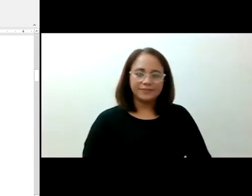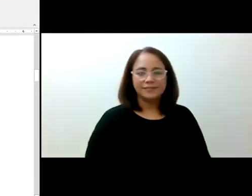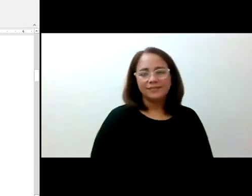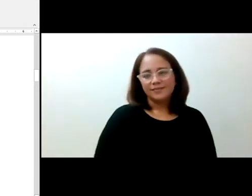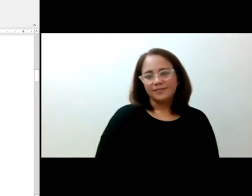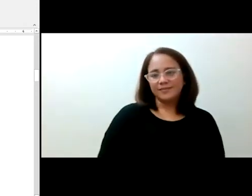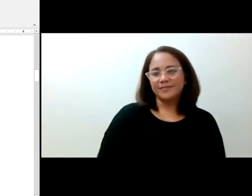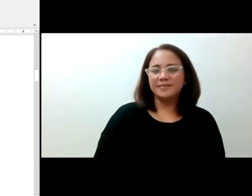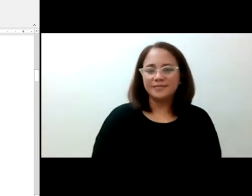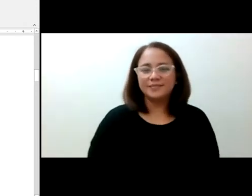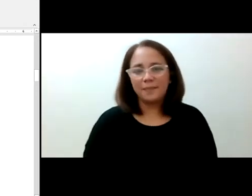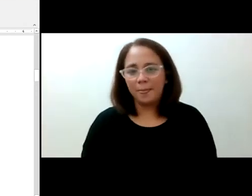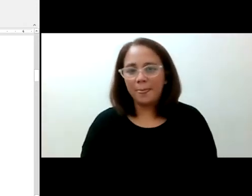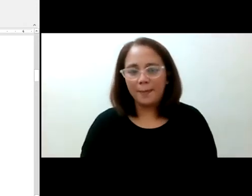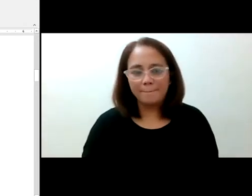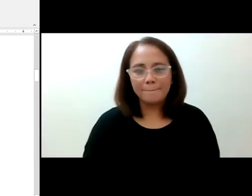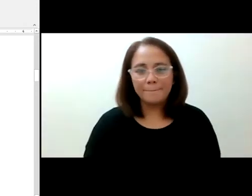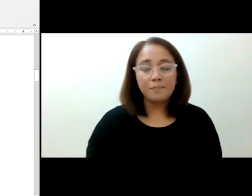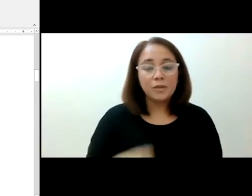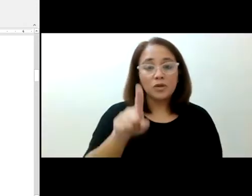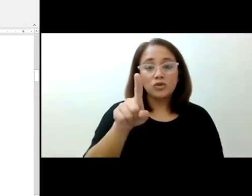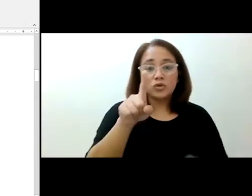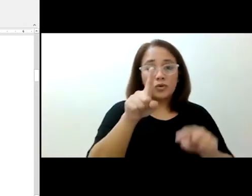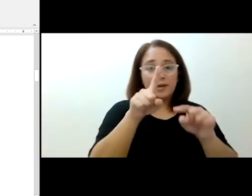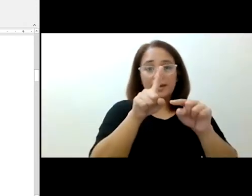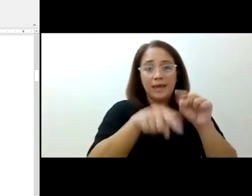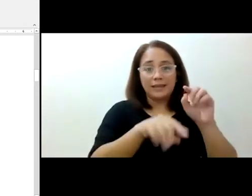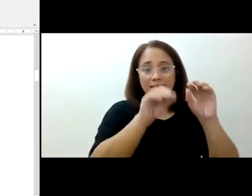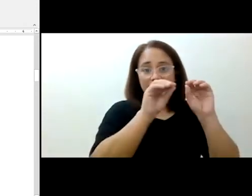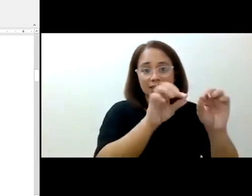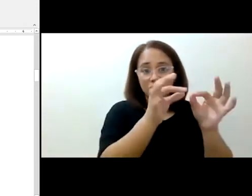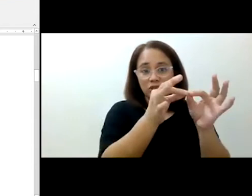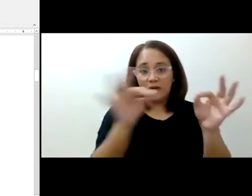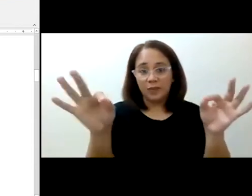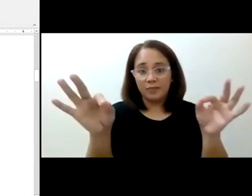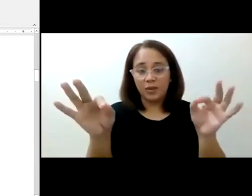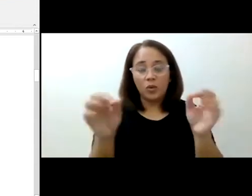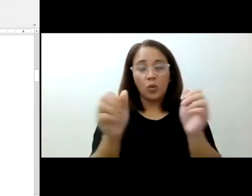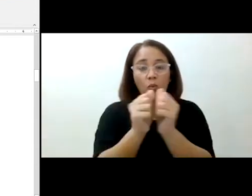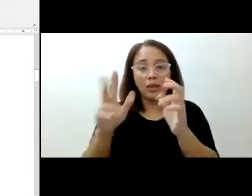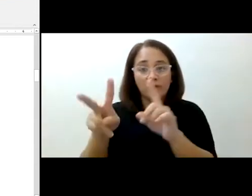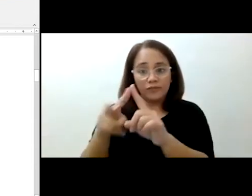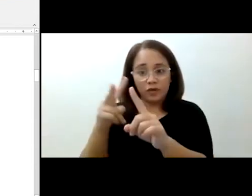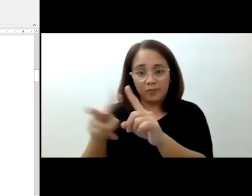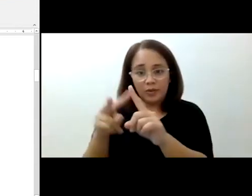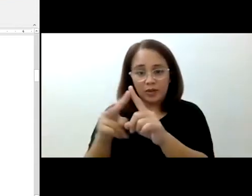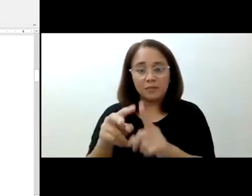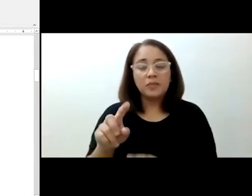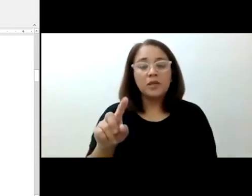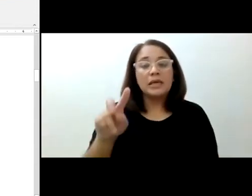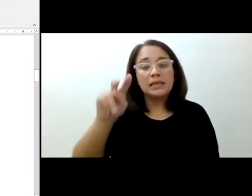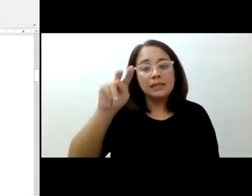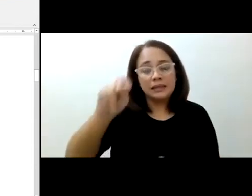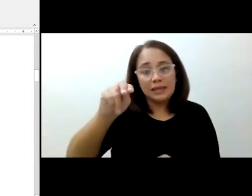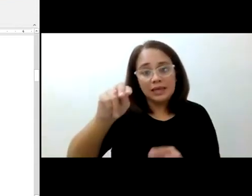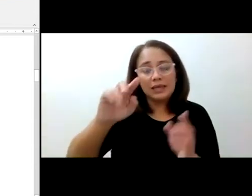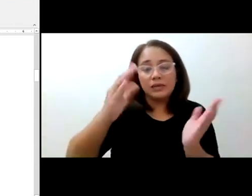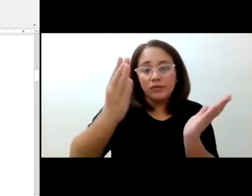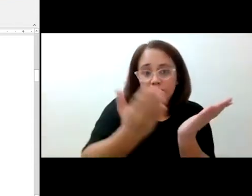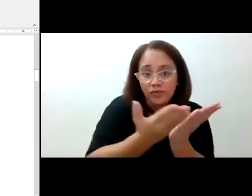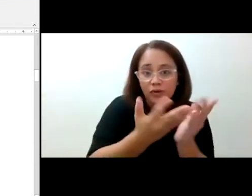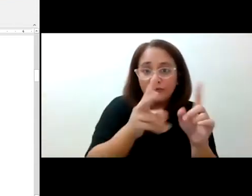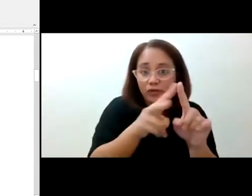So you can't teach the grammar without vocabulary. So you need to introduce what vocabulary you're going to teach, and then